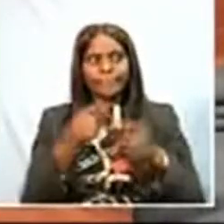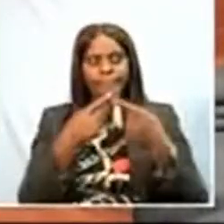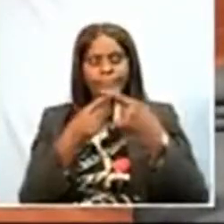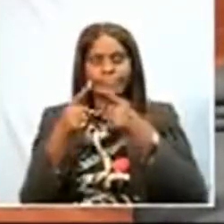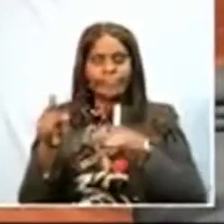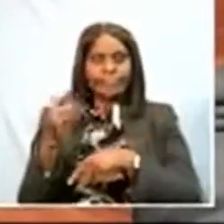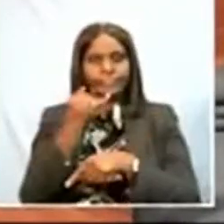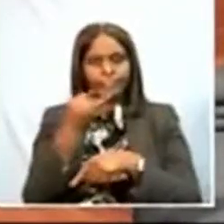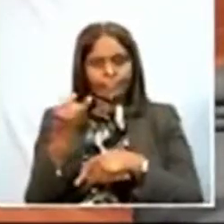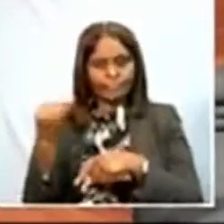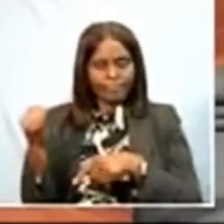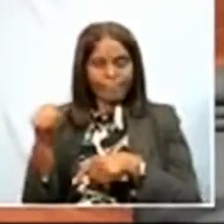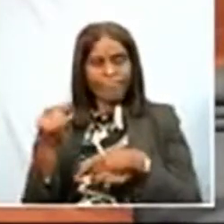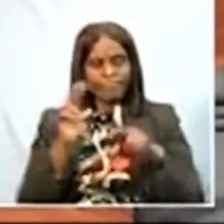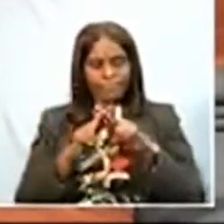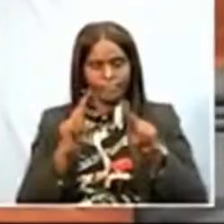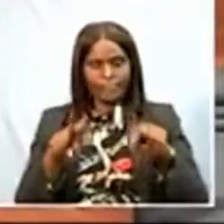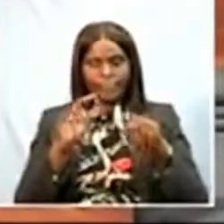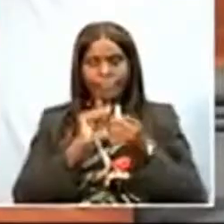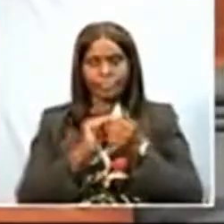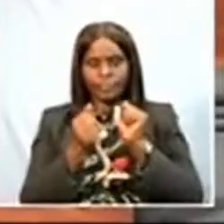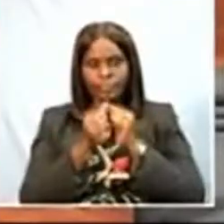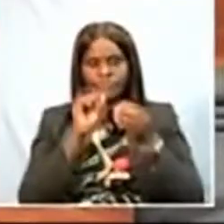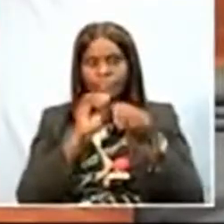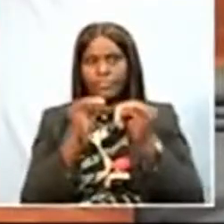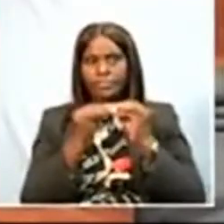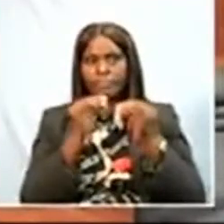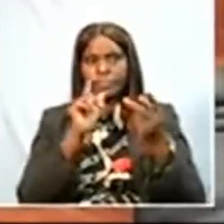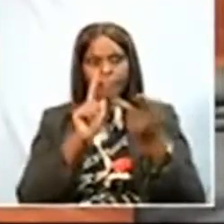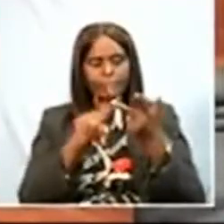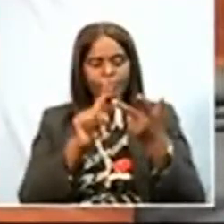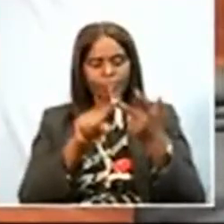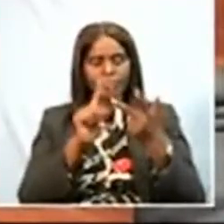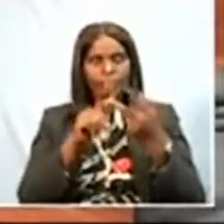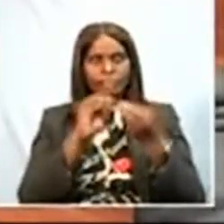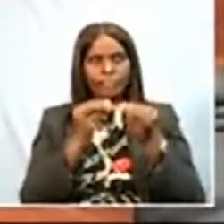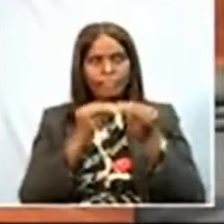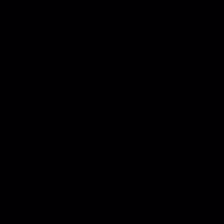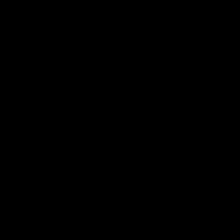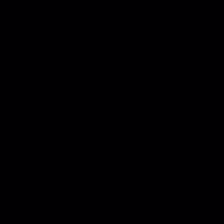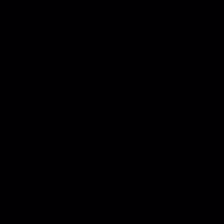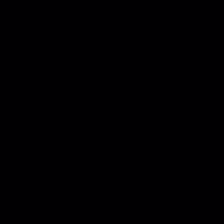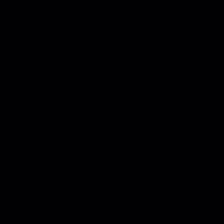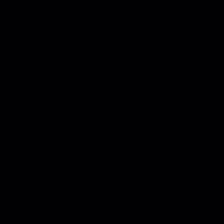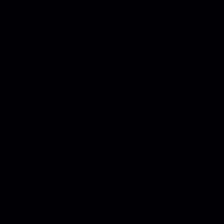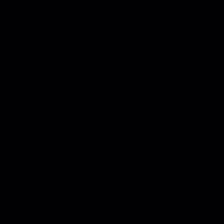Cross-cutting issues, Chair, query number 3, Appendix 1, budget.